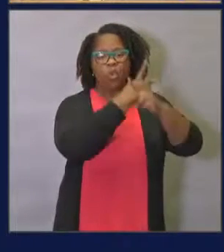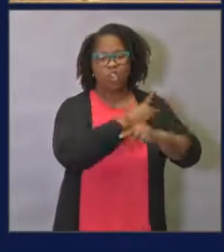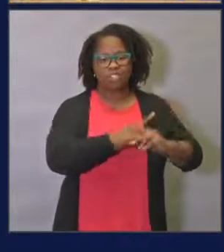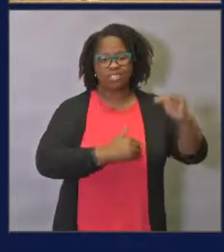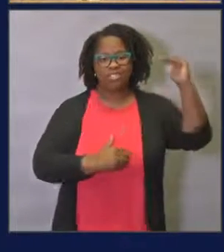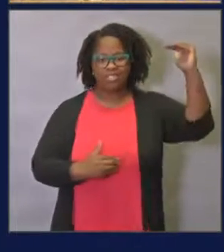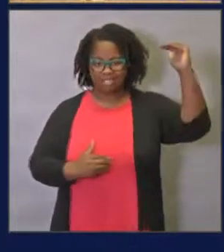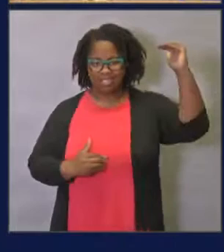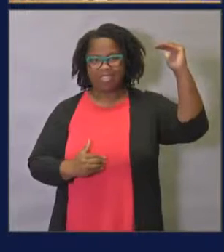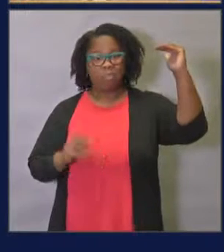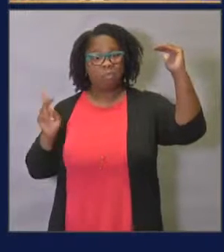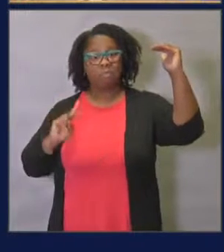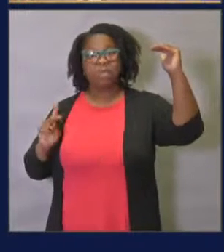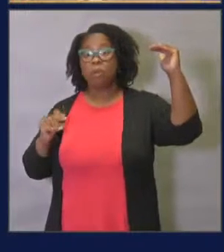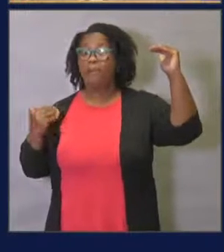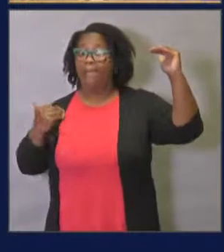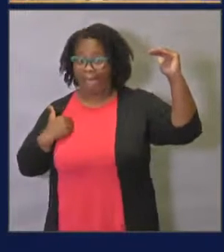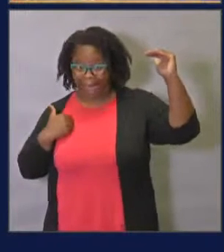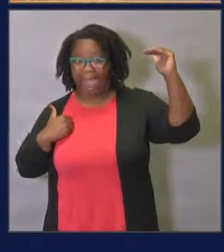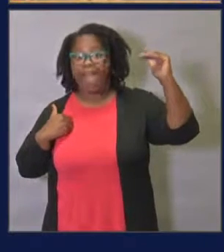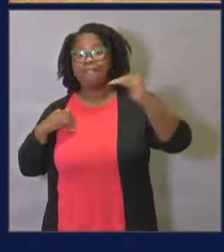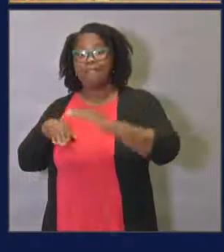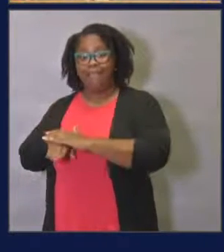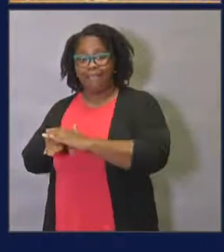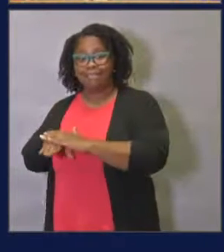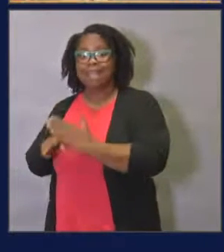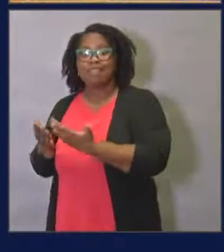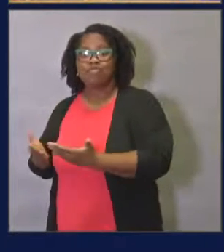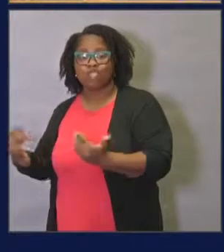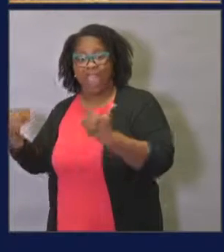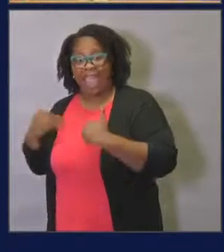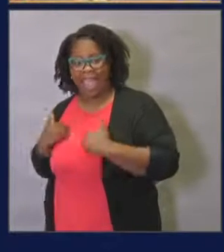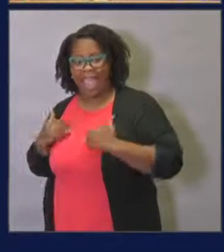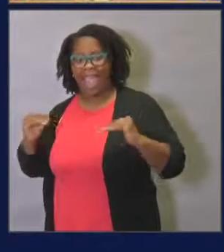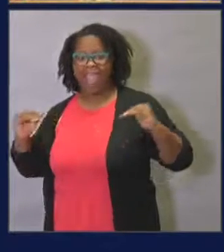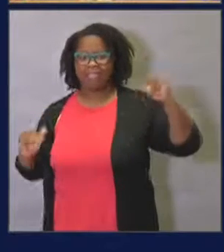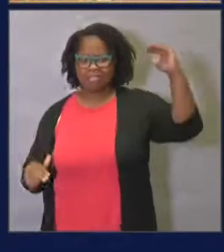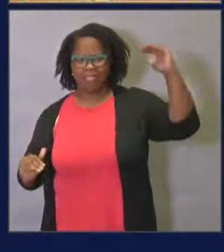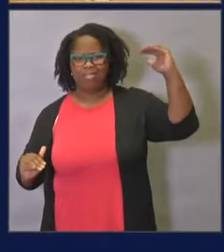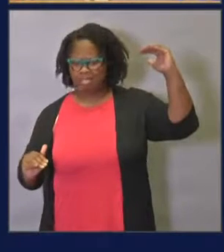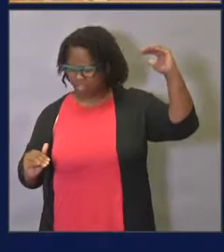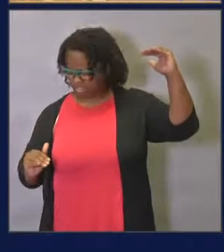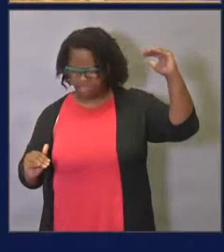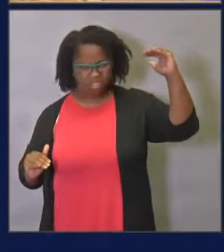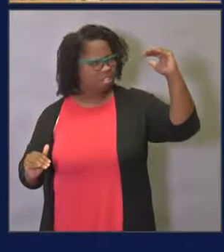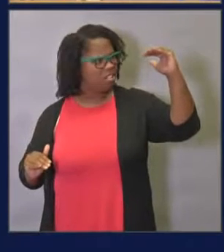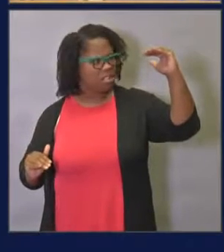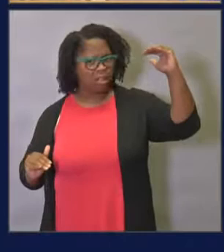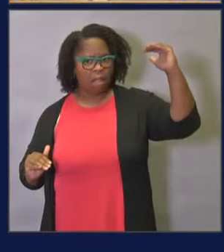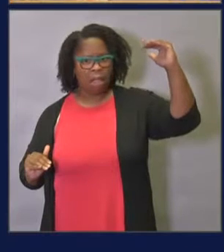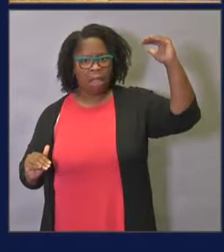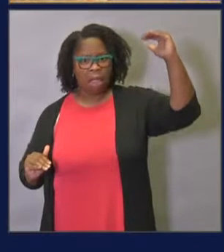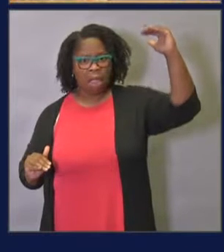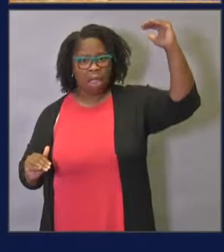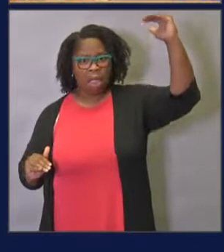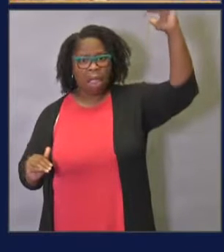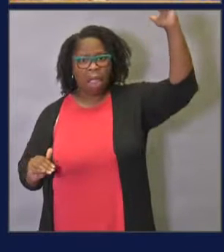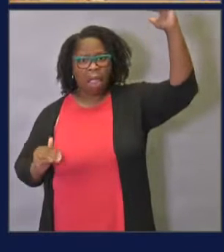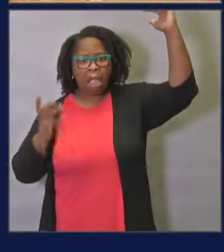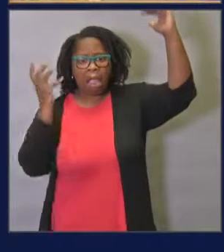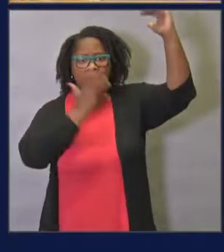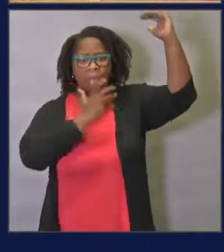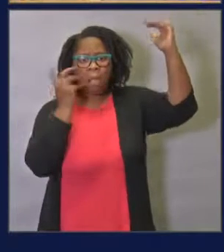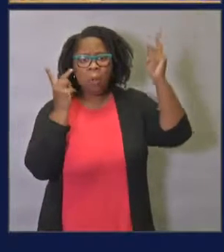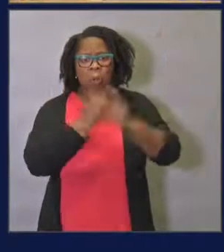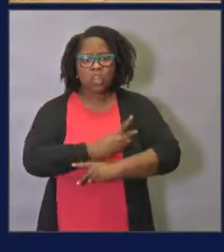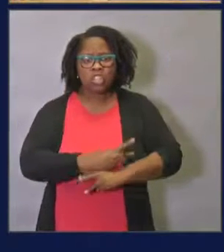people living in areas with the most resources. And unfortunately, this gap too looks to be growing. Throughout the